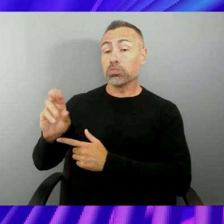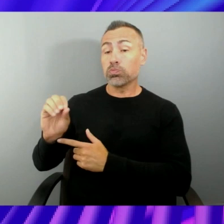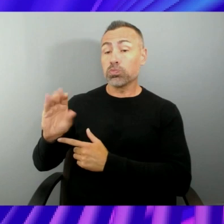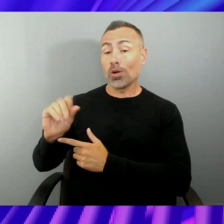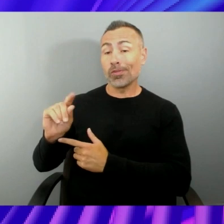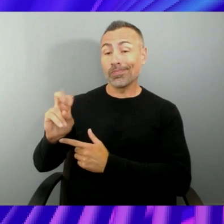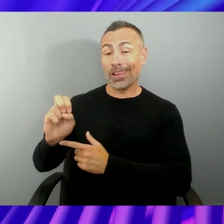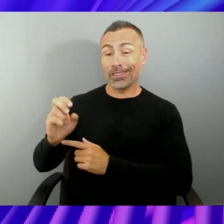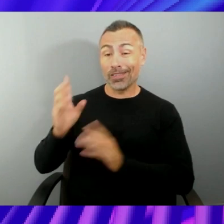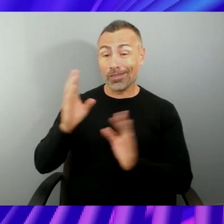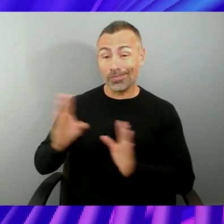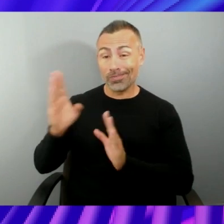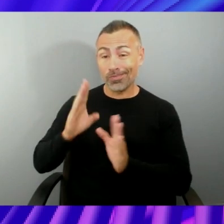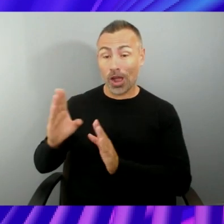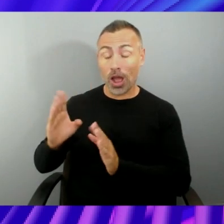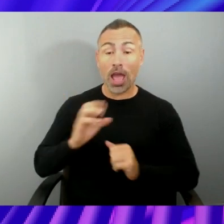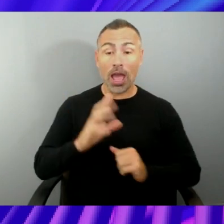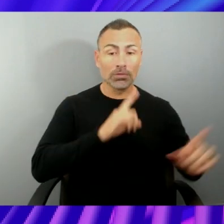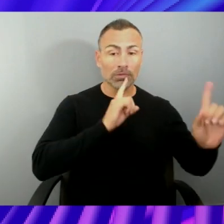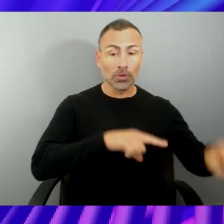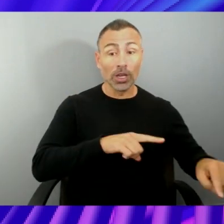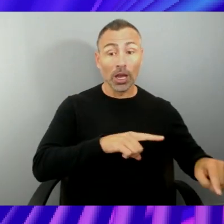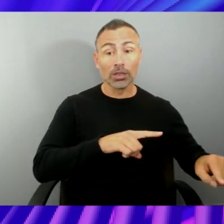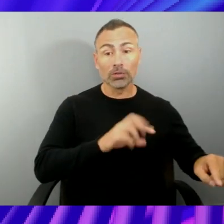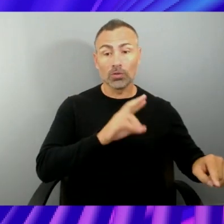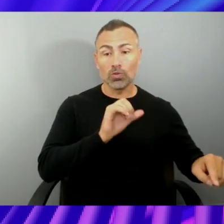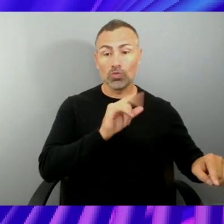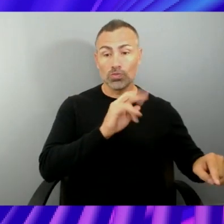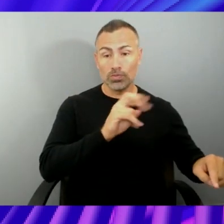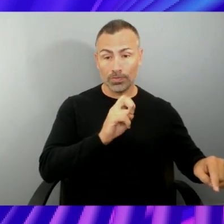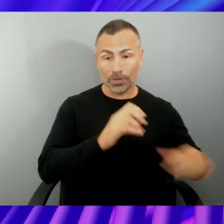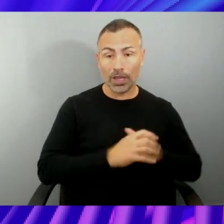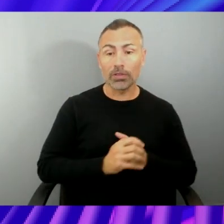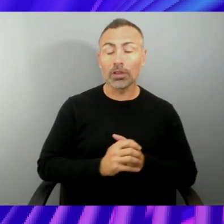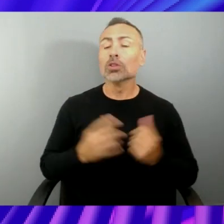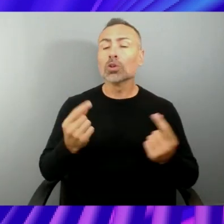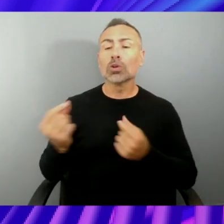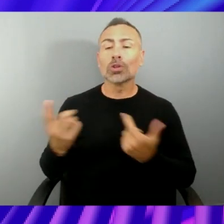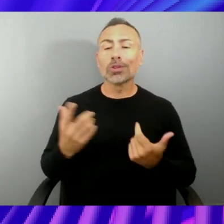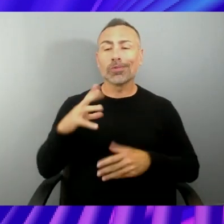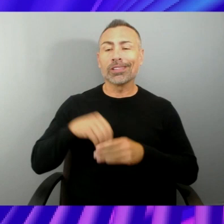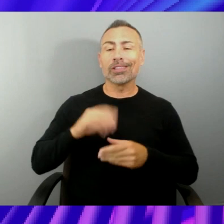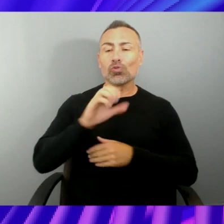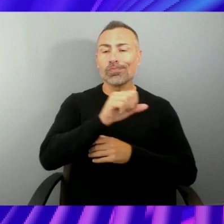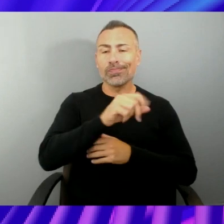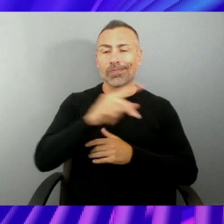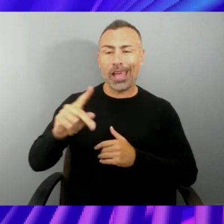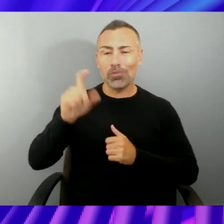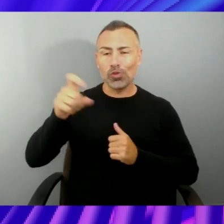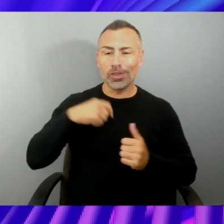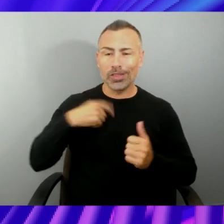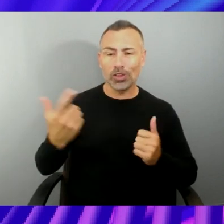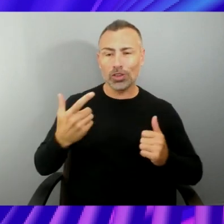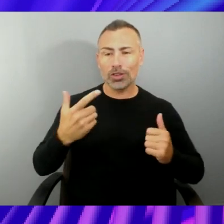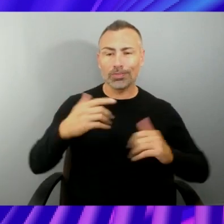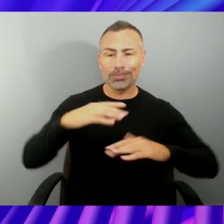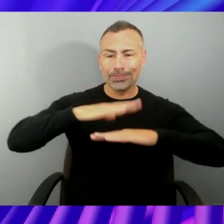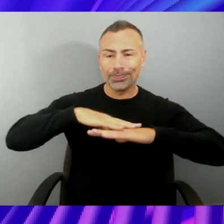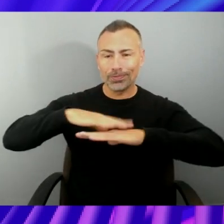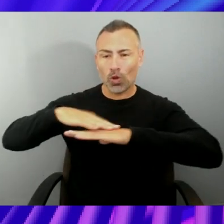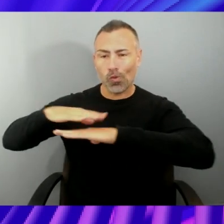so, you need to be able to collect enough data from inside of your app to know proactively when things are going